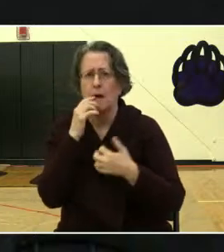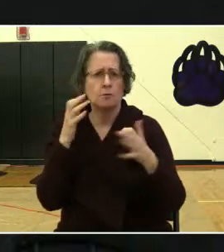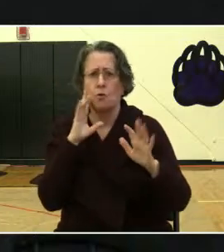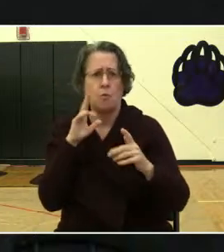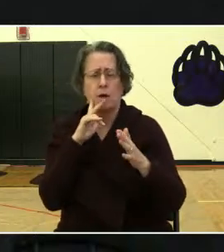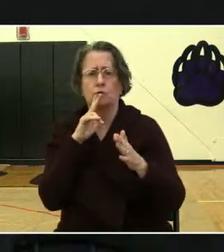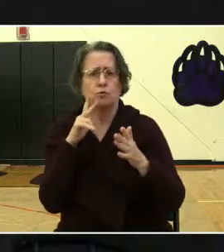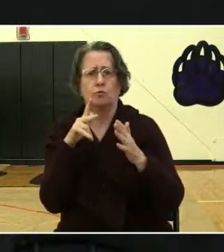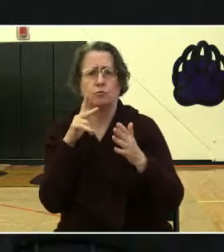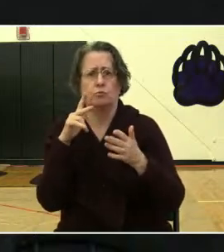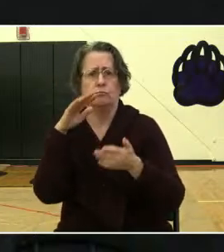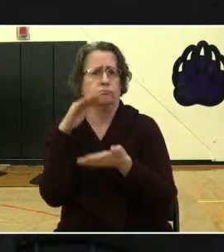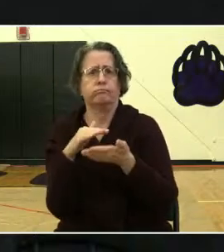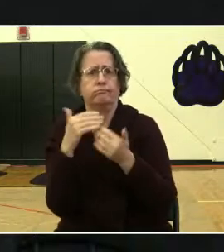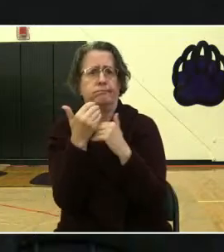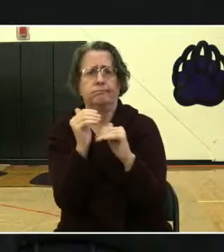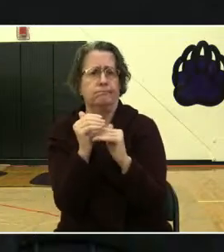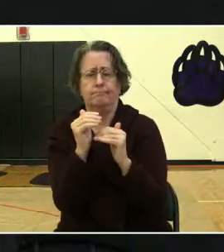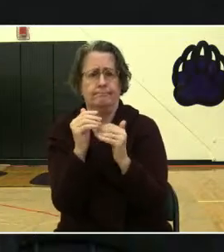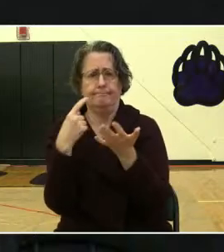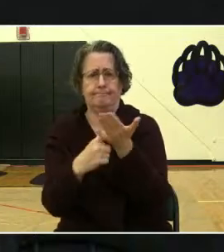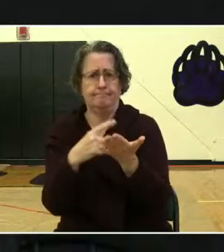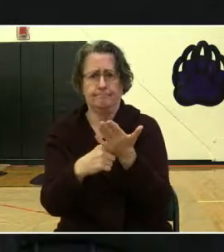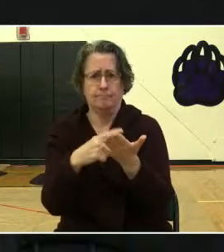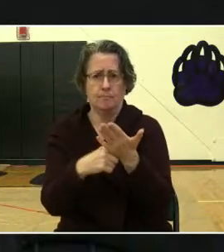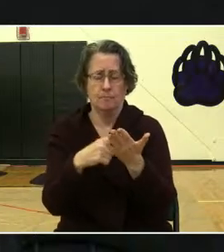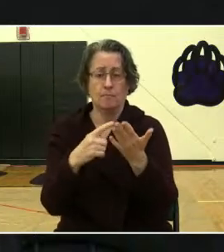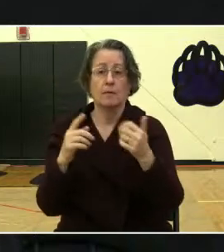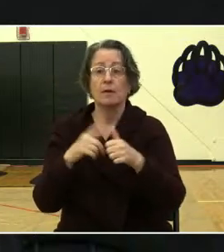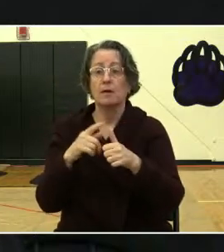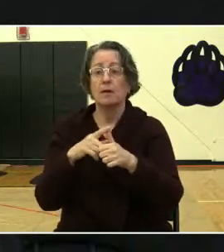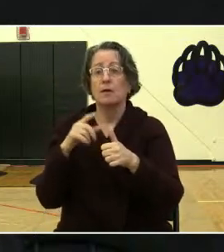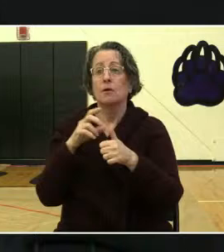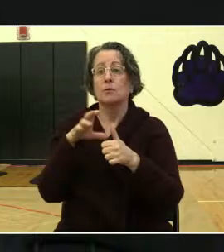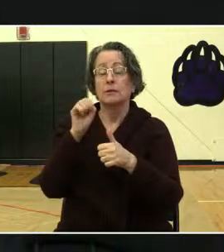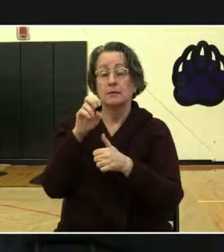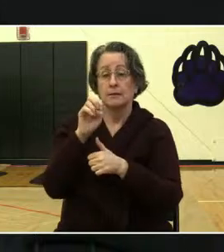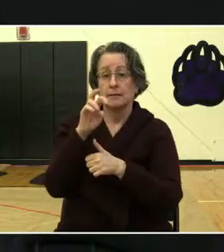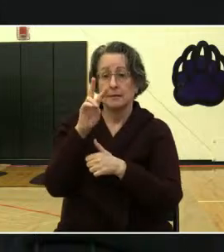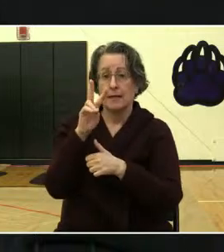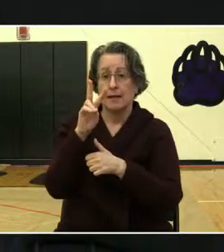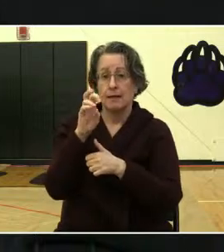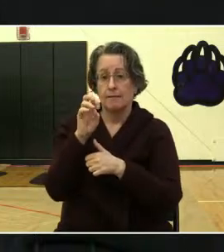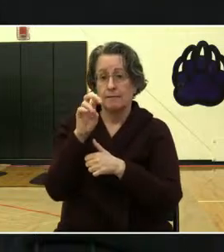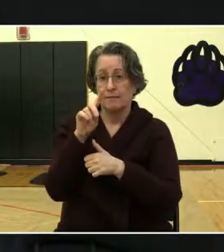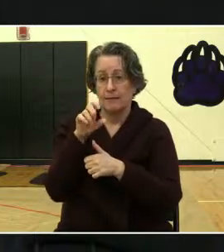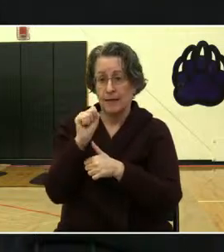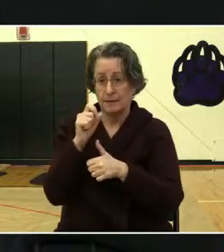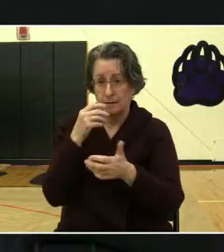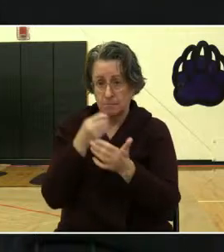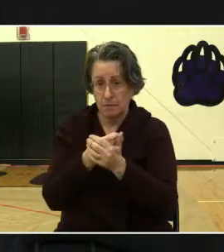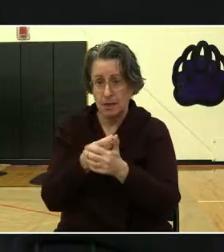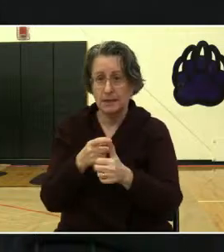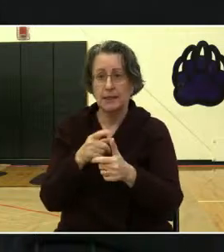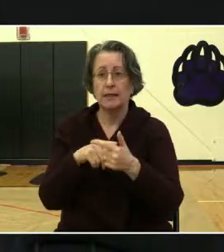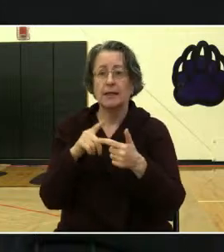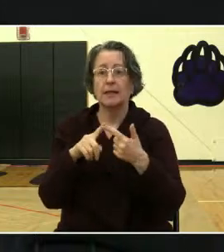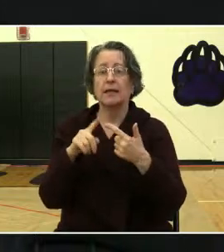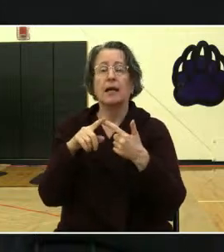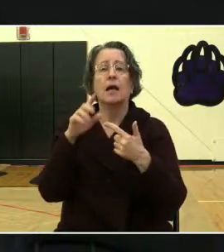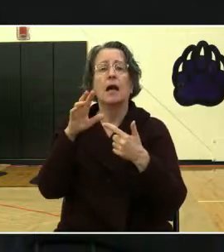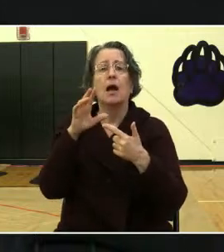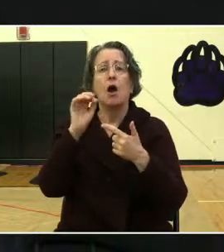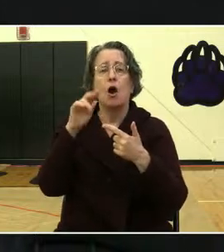the uh marketing initiative money and the arpa money are not really at issue with respect to the